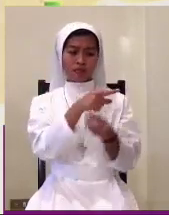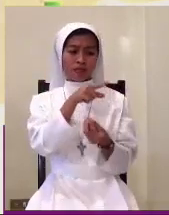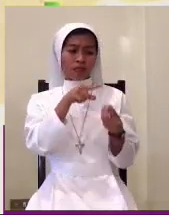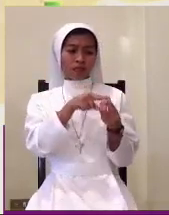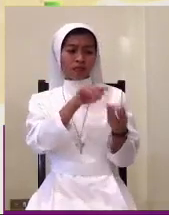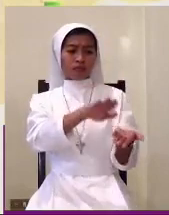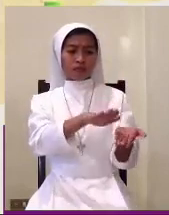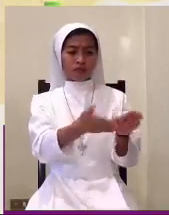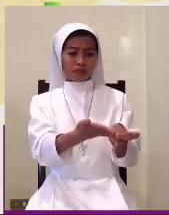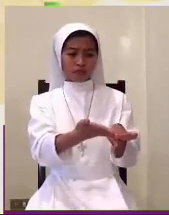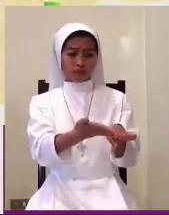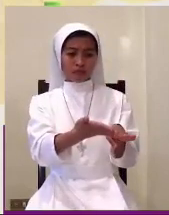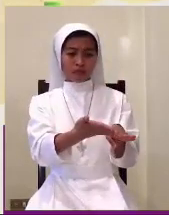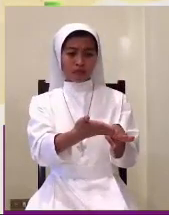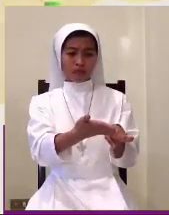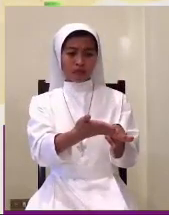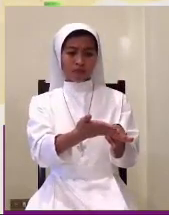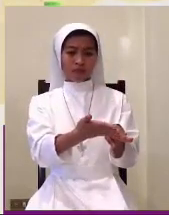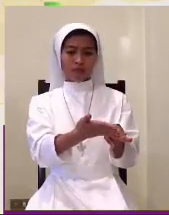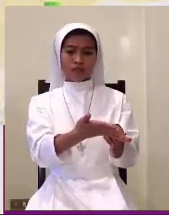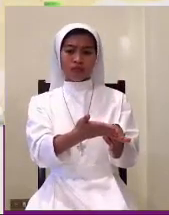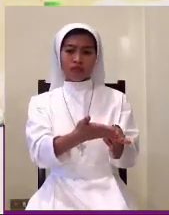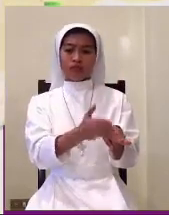anything about those who recover.